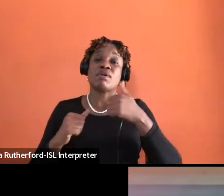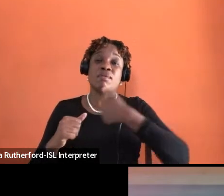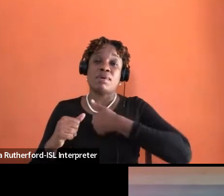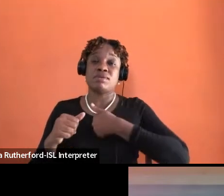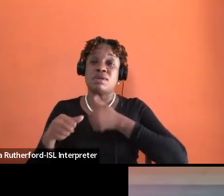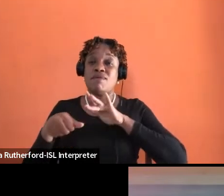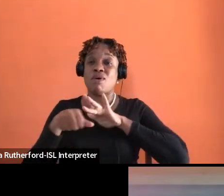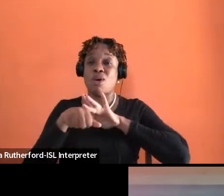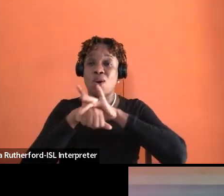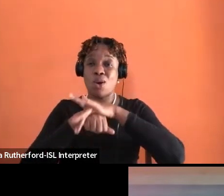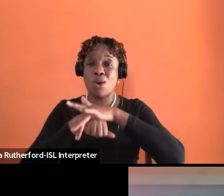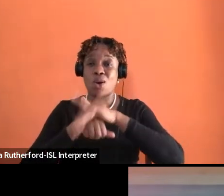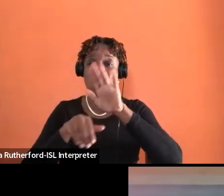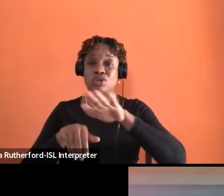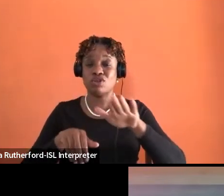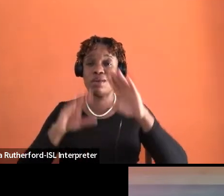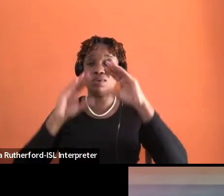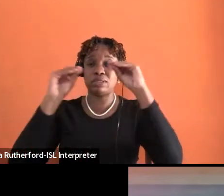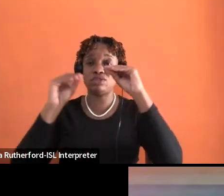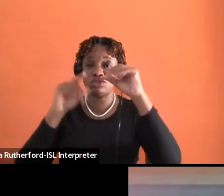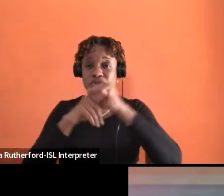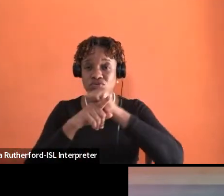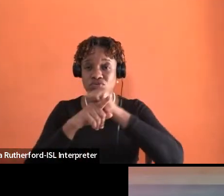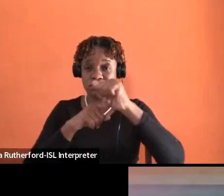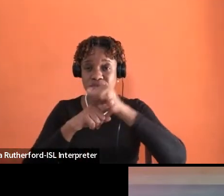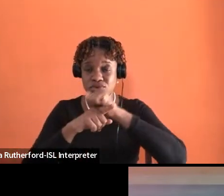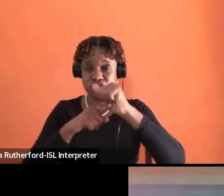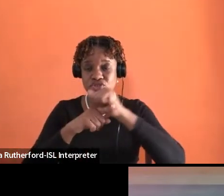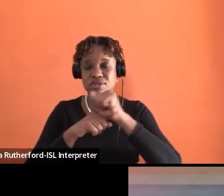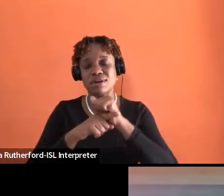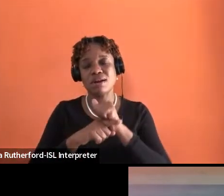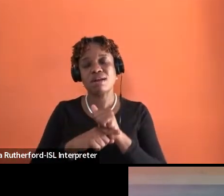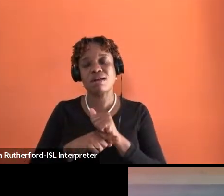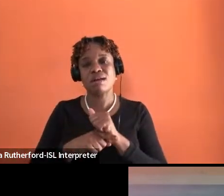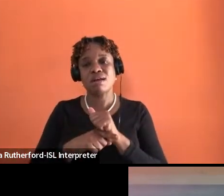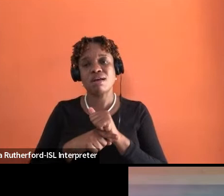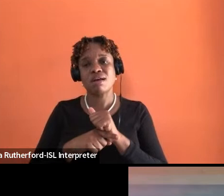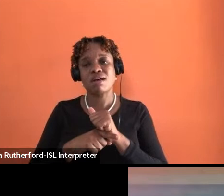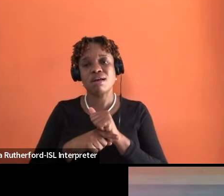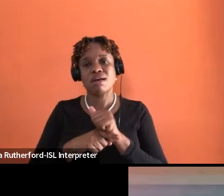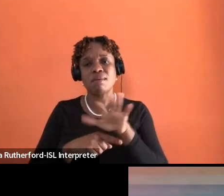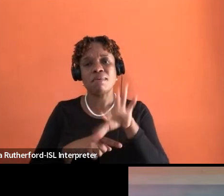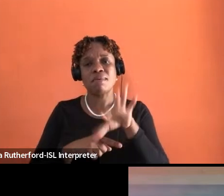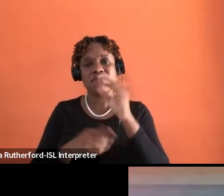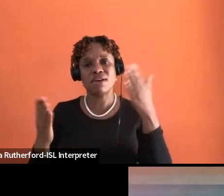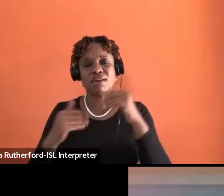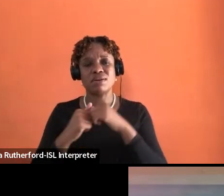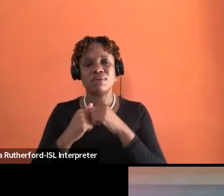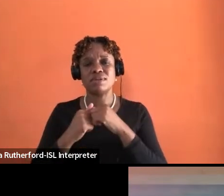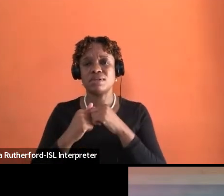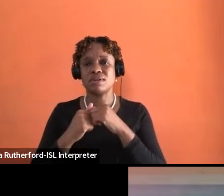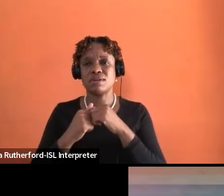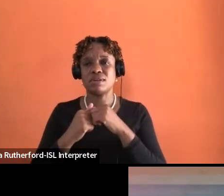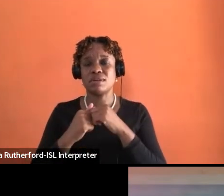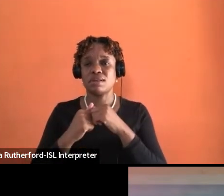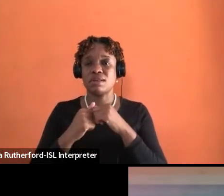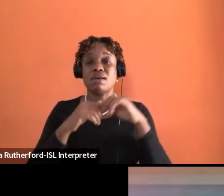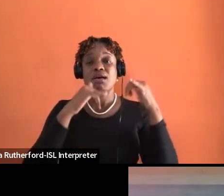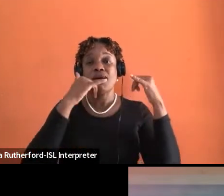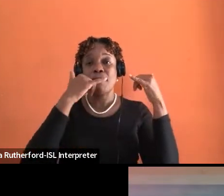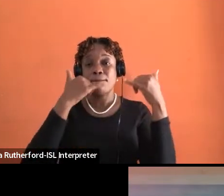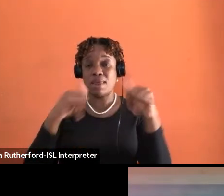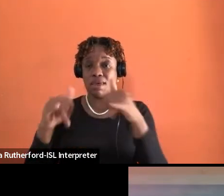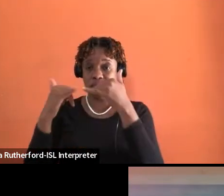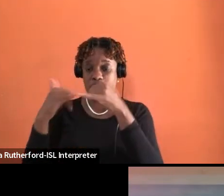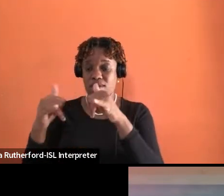training, I do find that the level of activity to play, which is an integral role in children